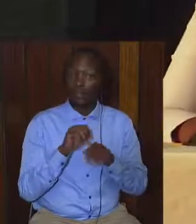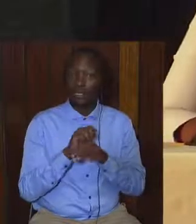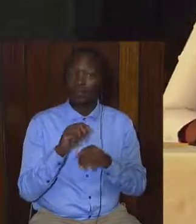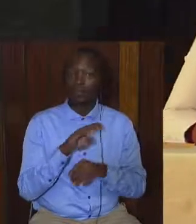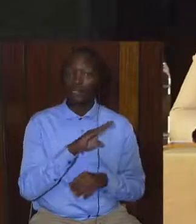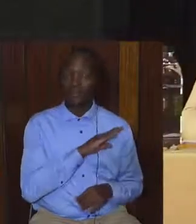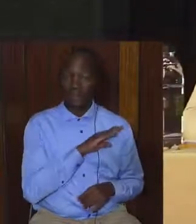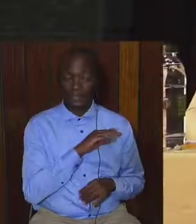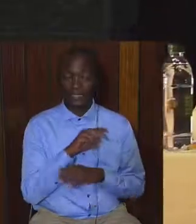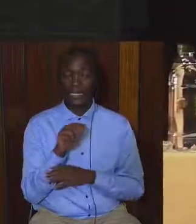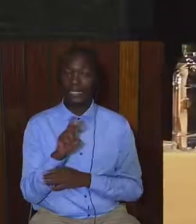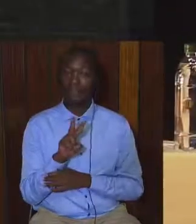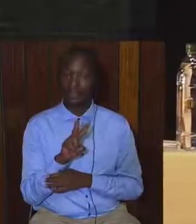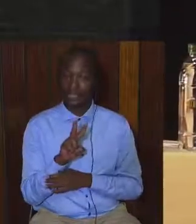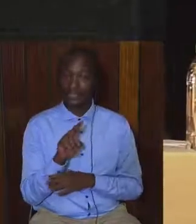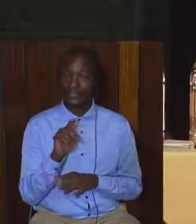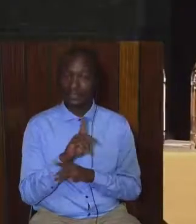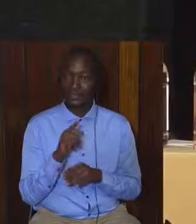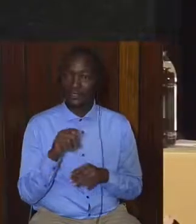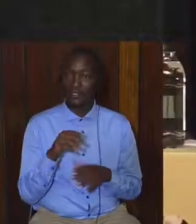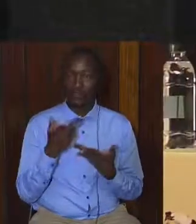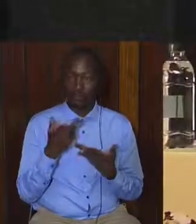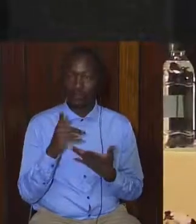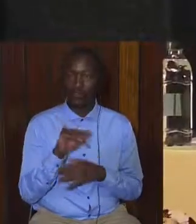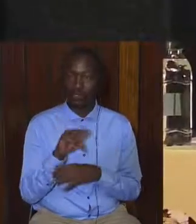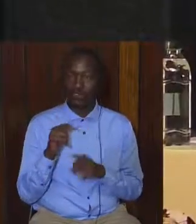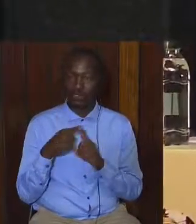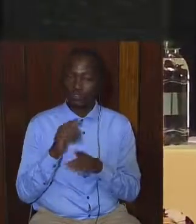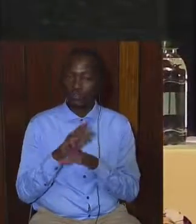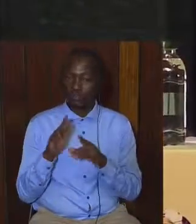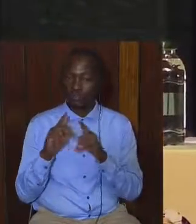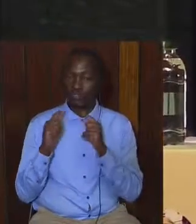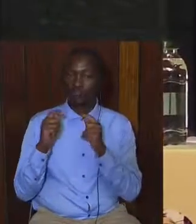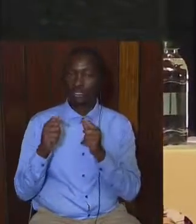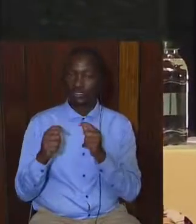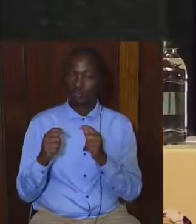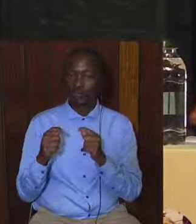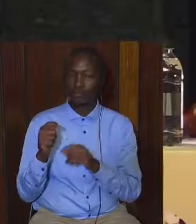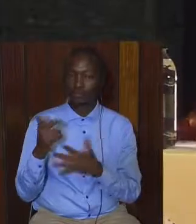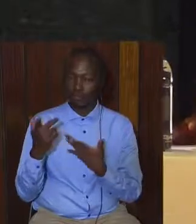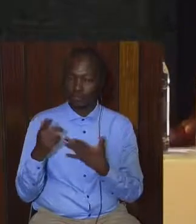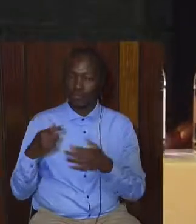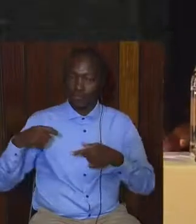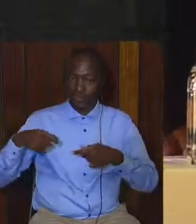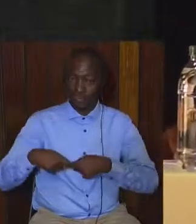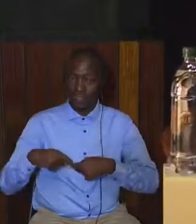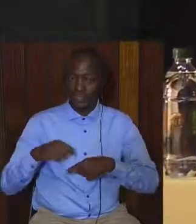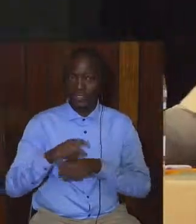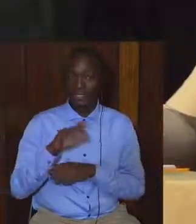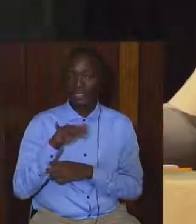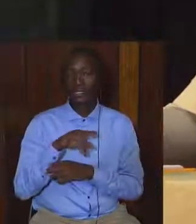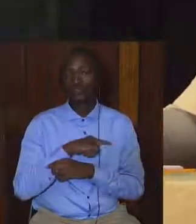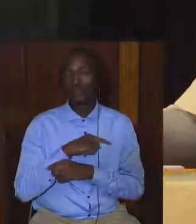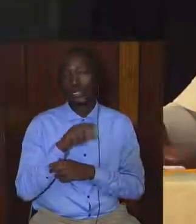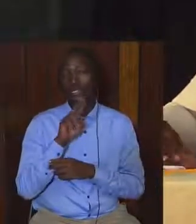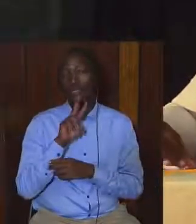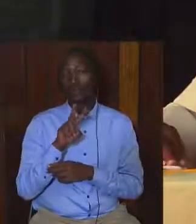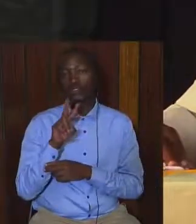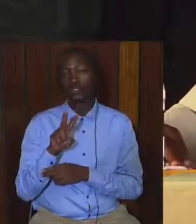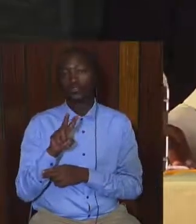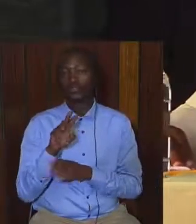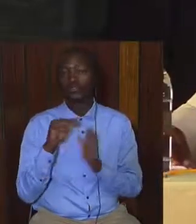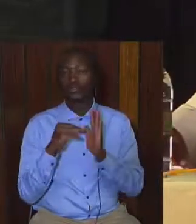was housed in the department, in the transport branch, was funded, hence the 22 million